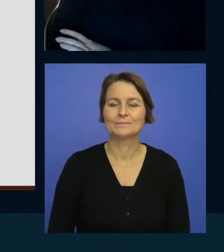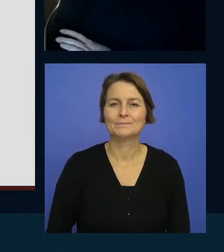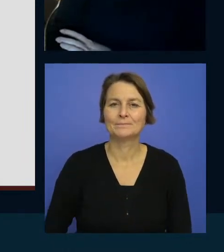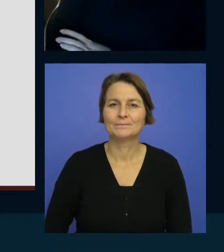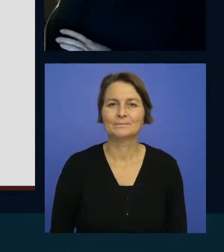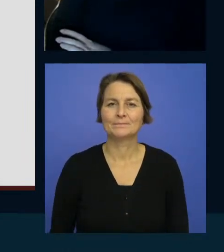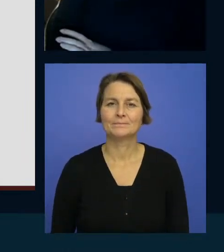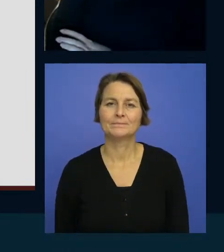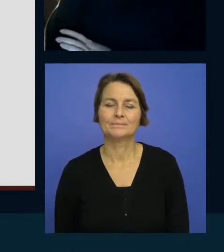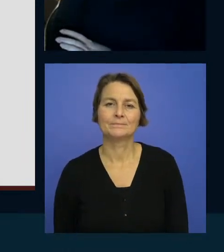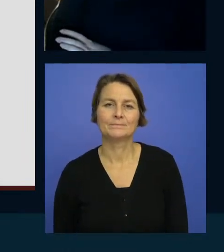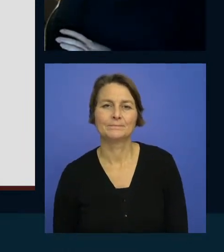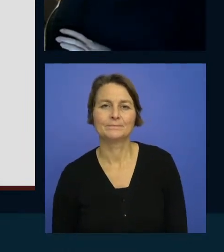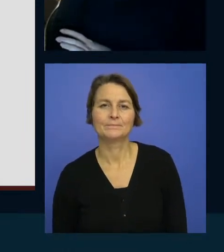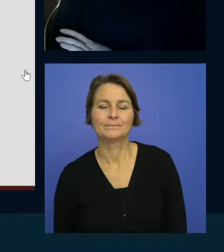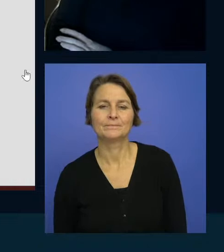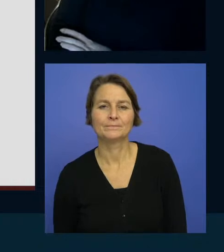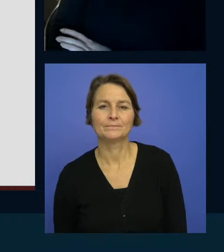And